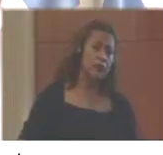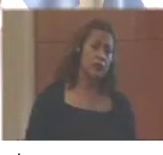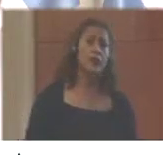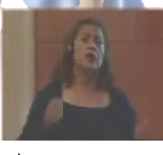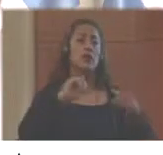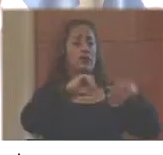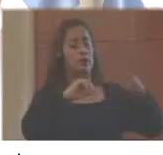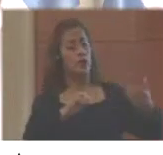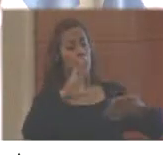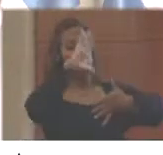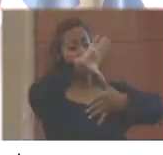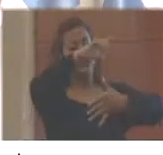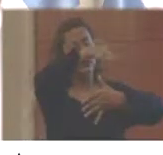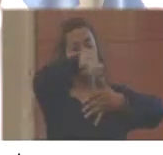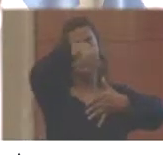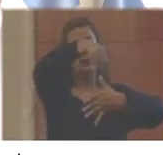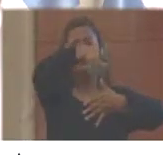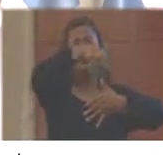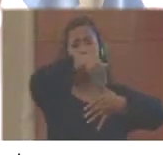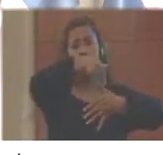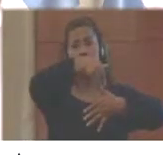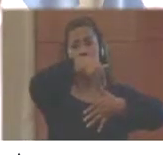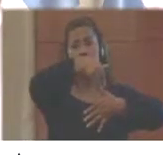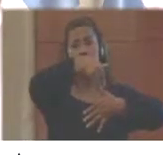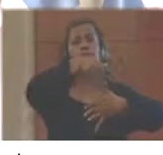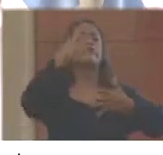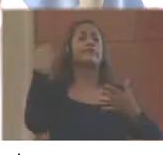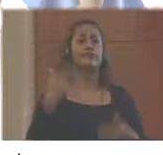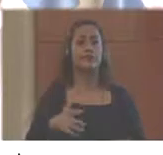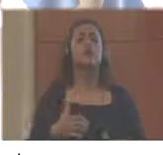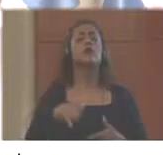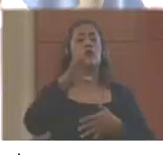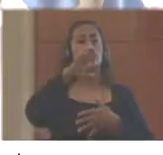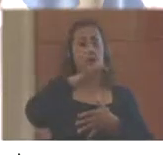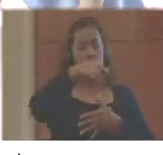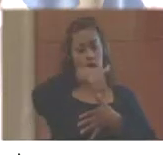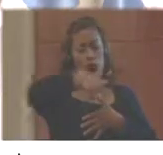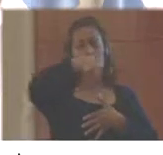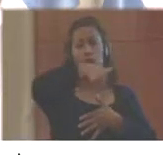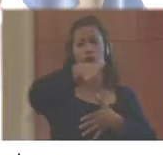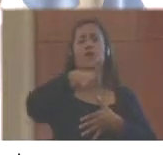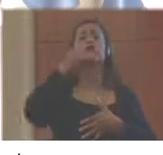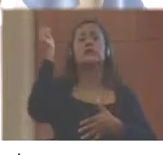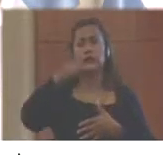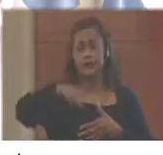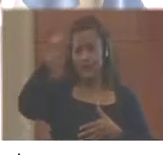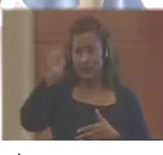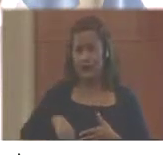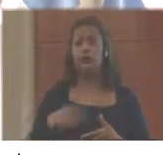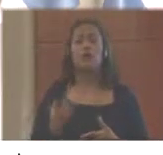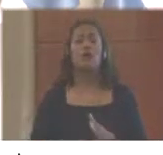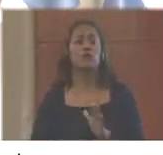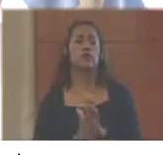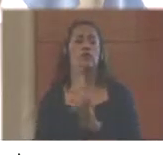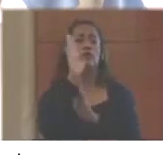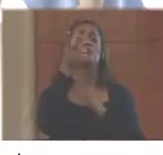a bio-oceanic nation in the center of in Central America has lent